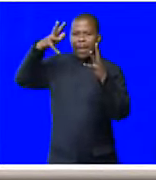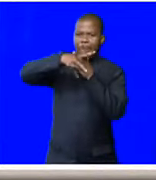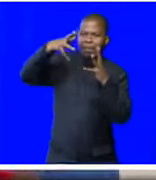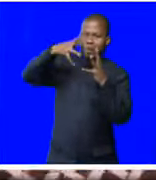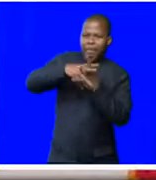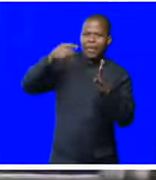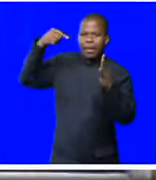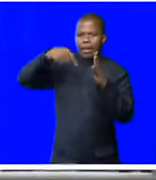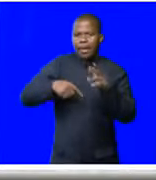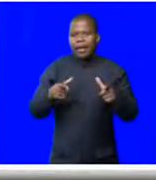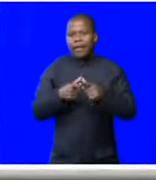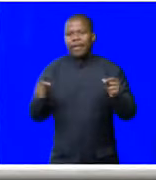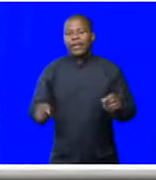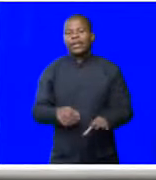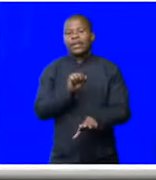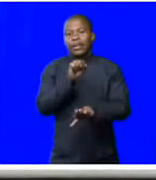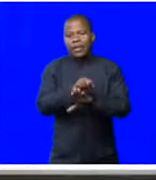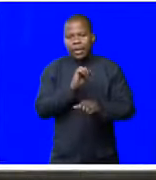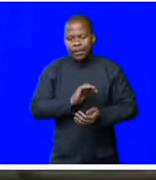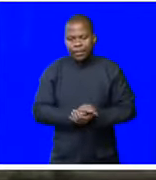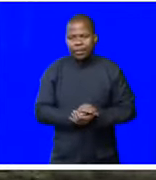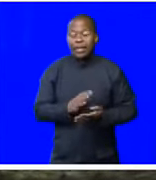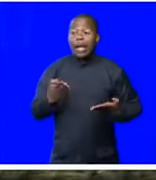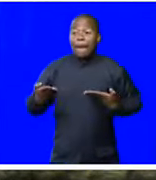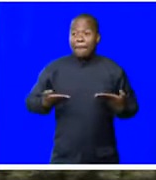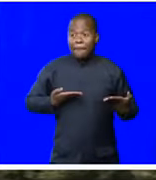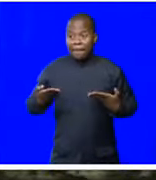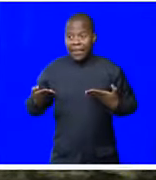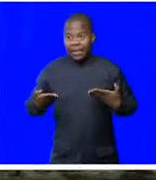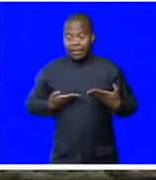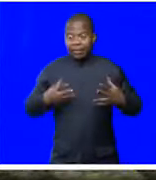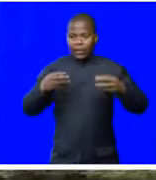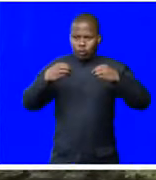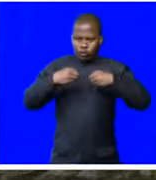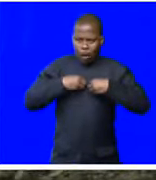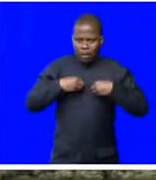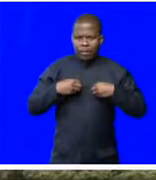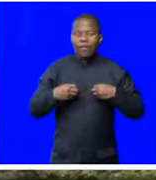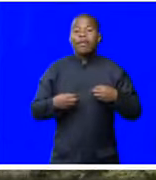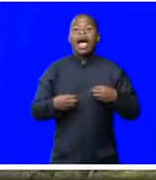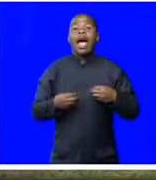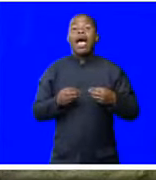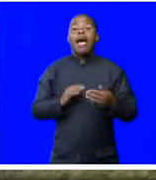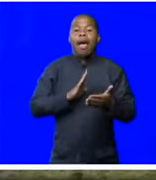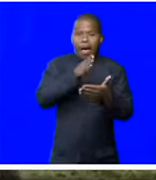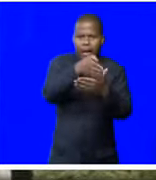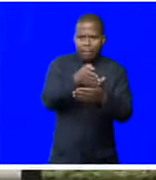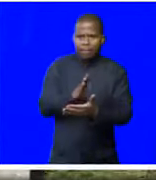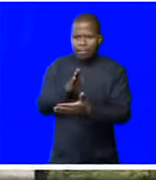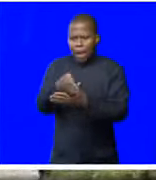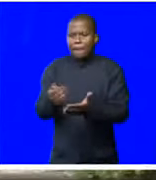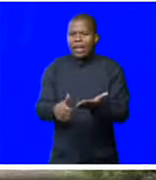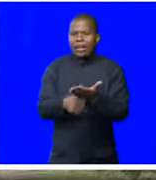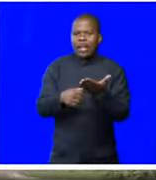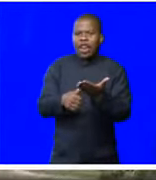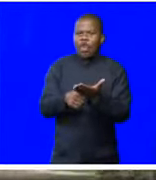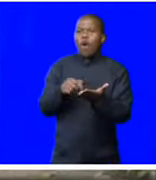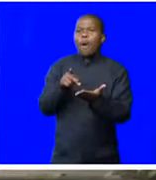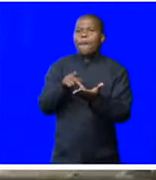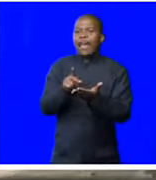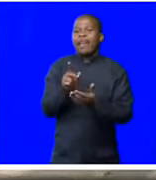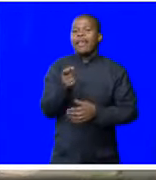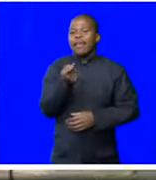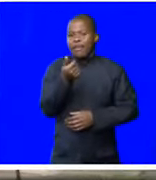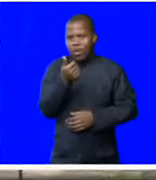gender-based violence. And a very few business owners showed interest in showing up to pay their taxes under the tax